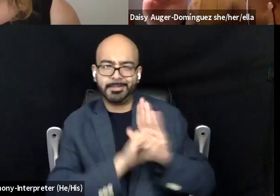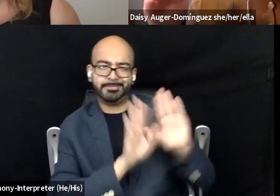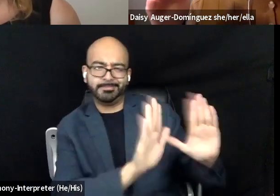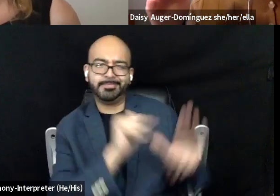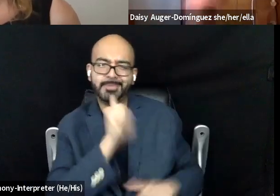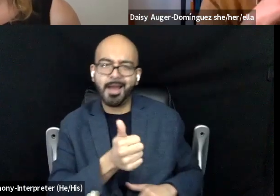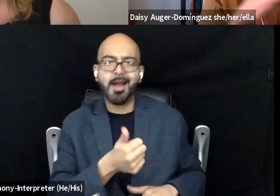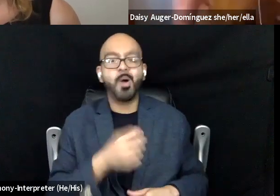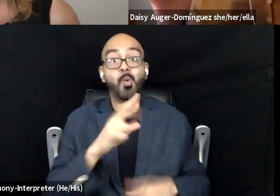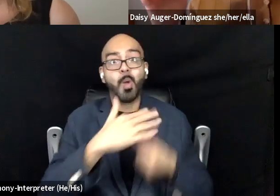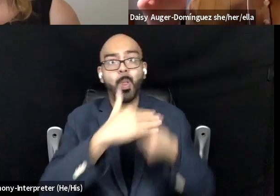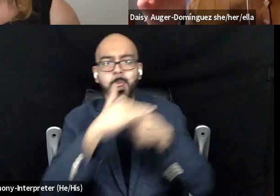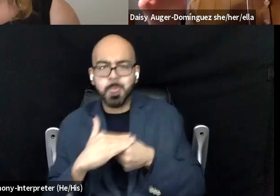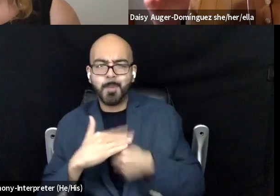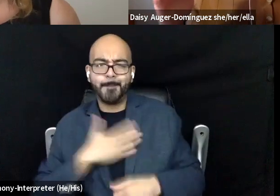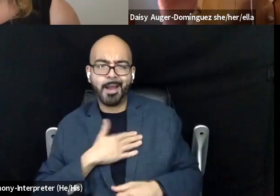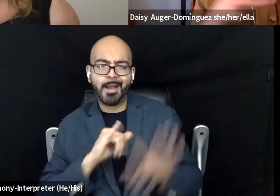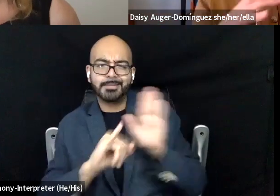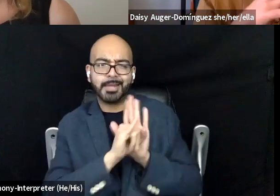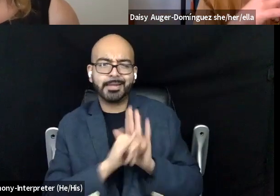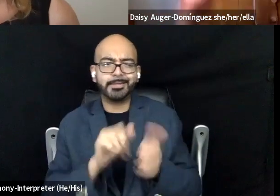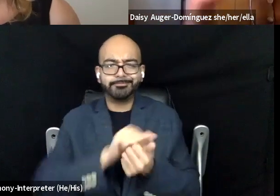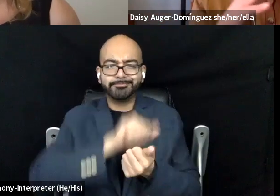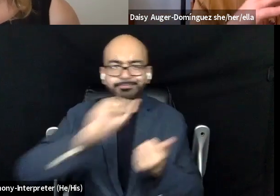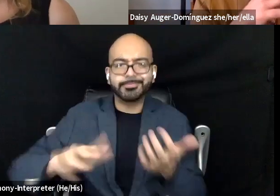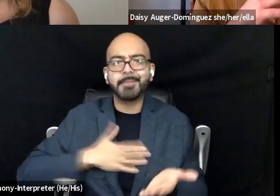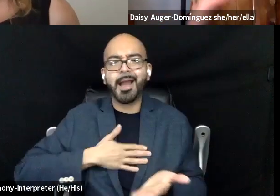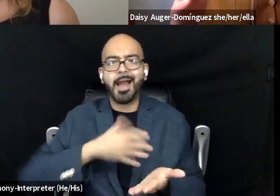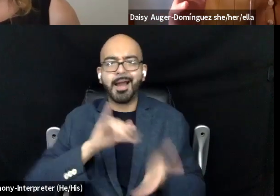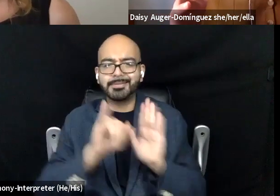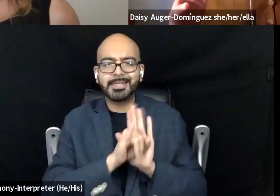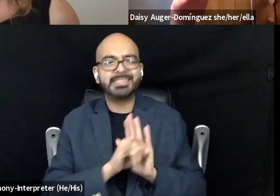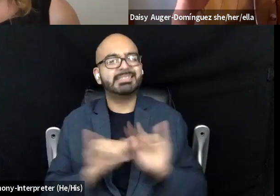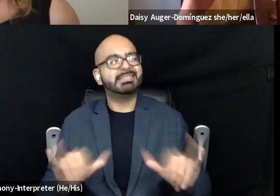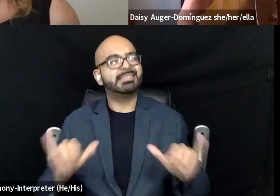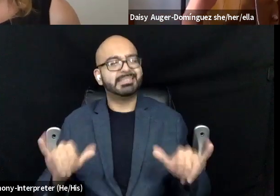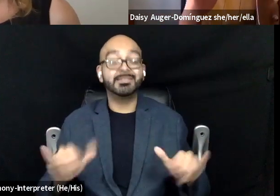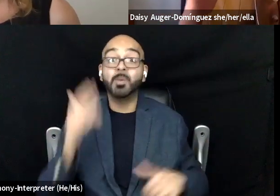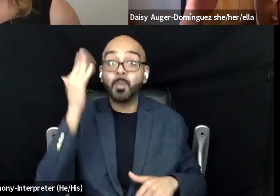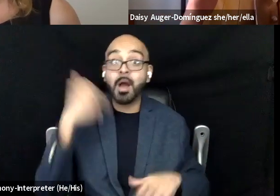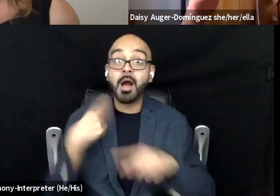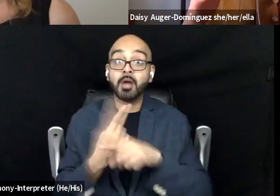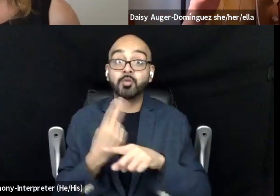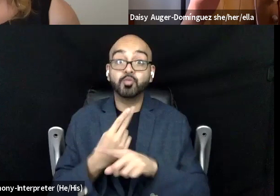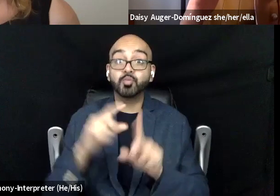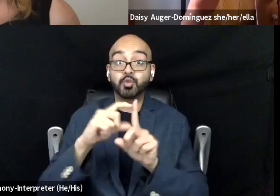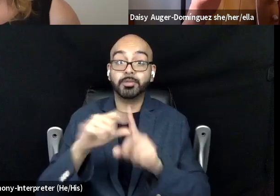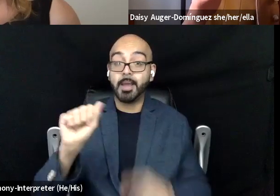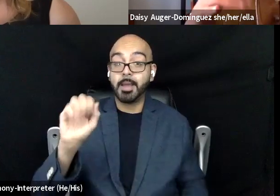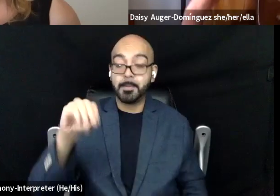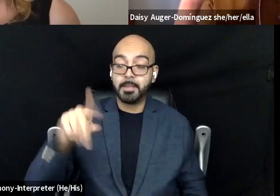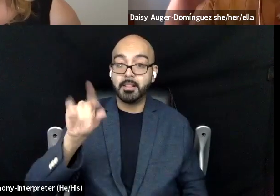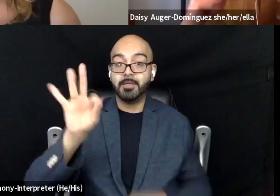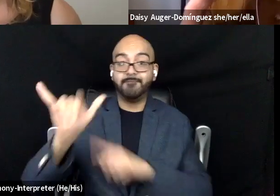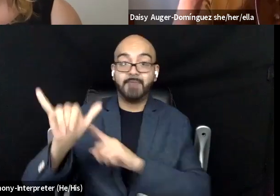diminishes who you are, that erases who you are. And so that the reason why I use the word amplifying about the Latinx experience is that it's, you